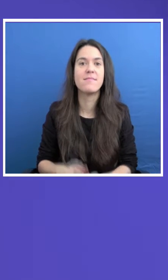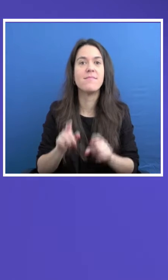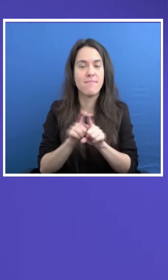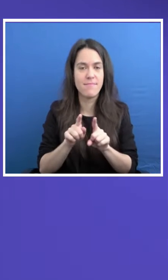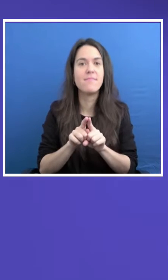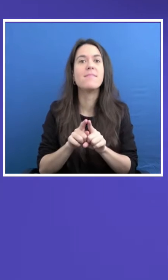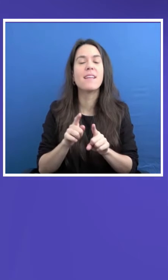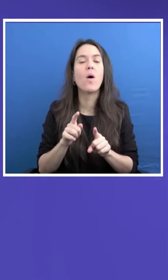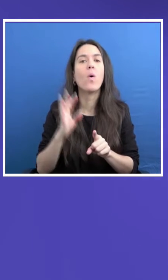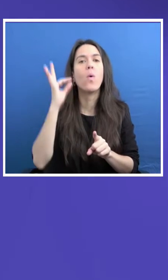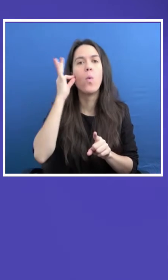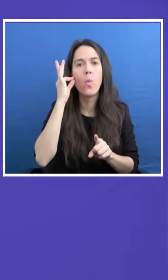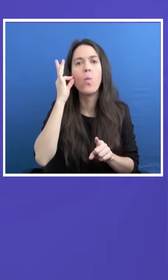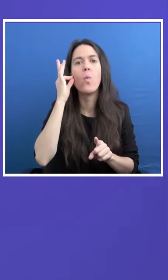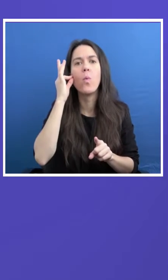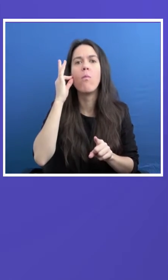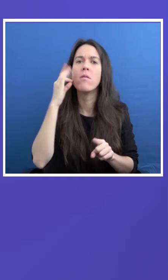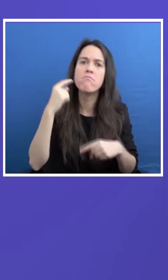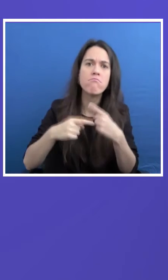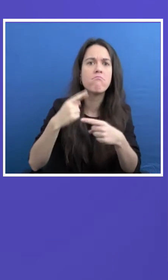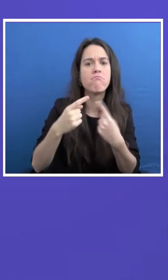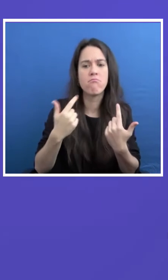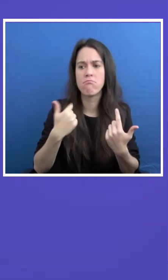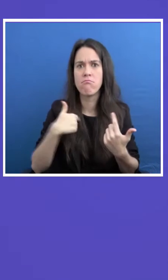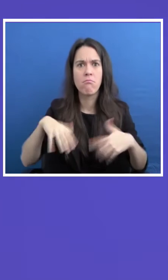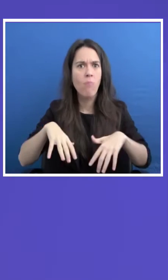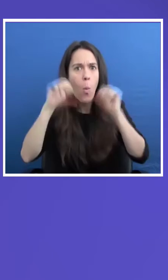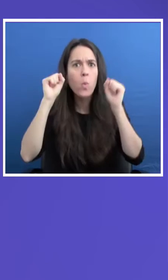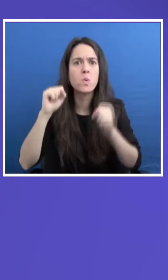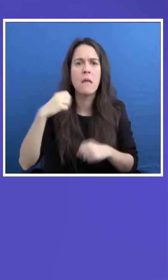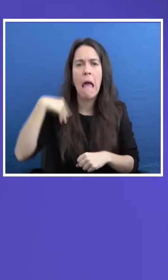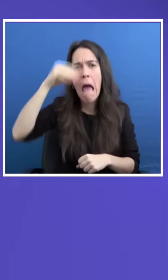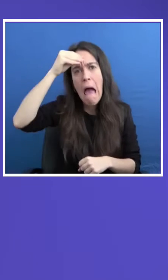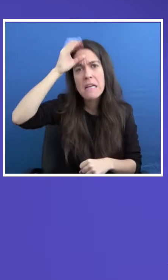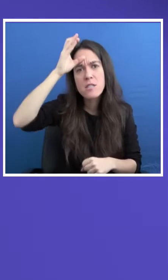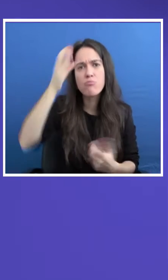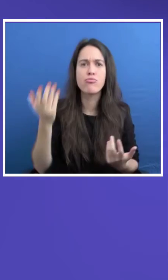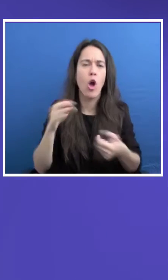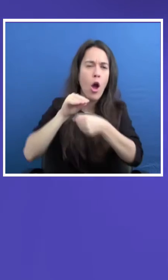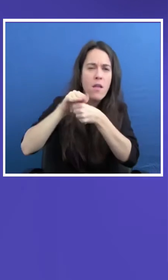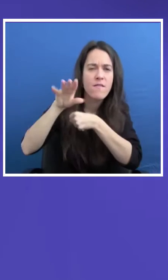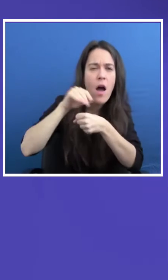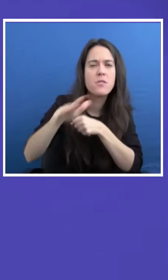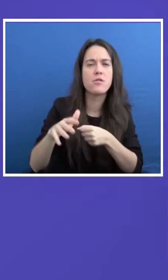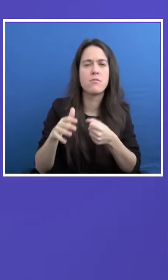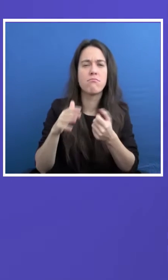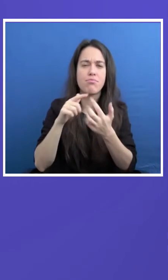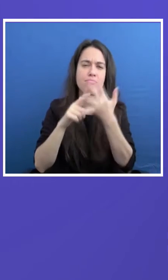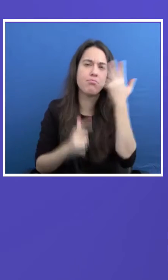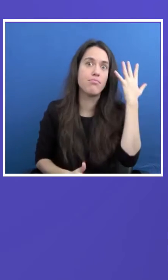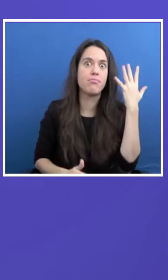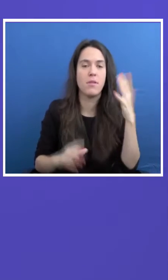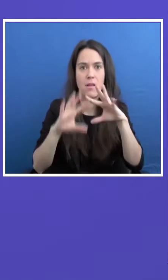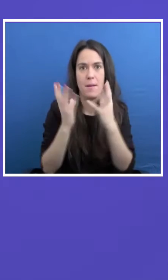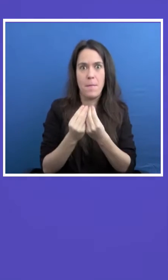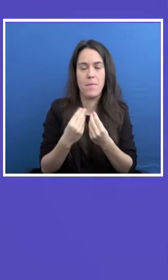always permanent hosts, experts, consultants, advisors, and we're making sure to do so because we want